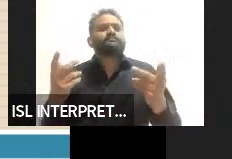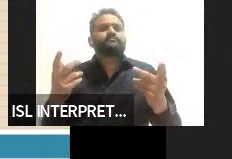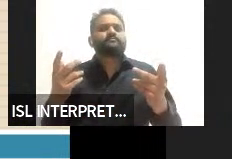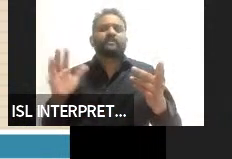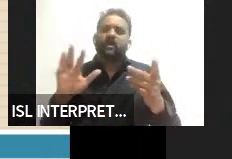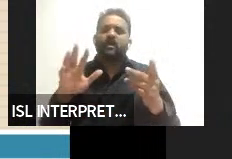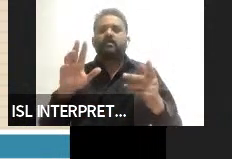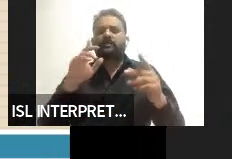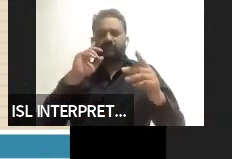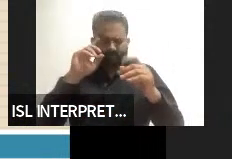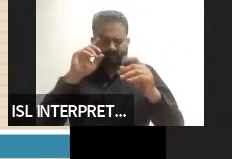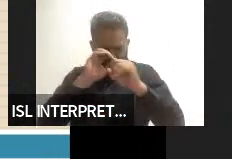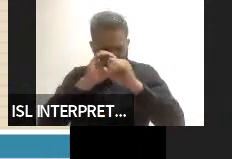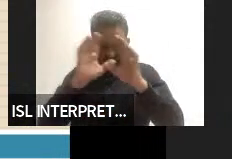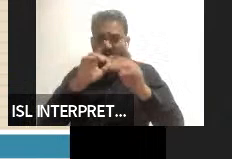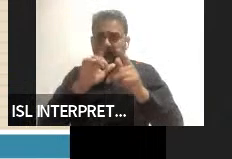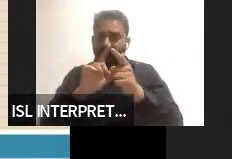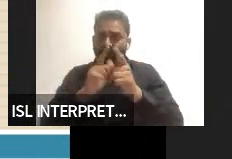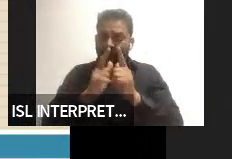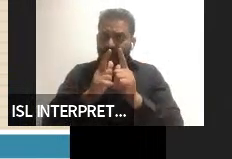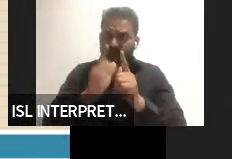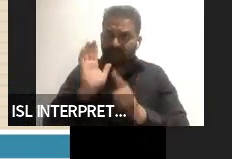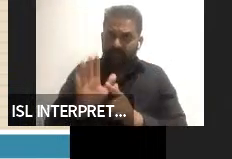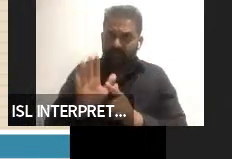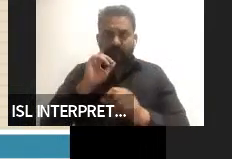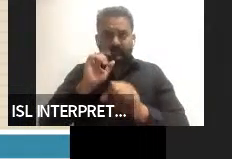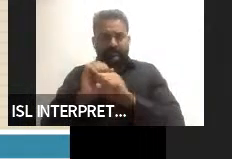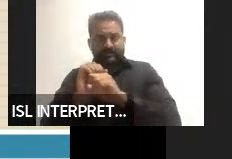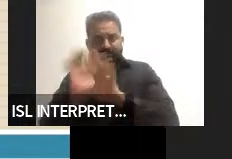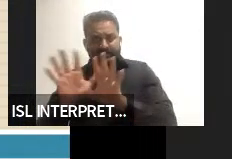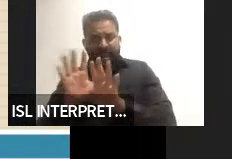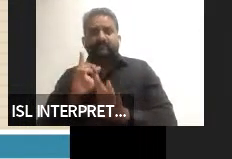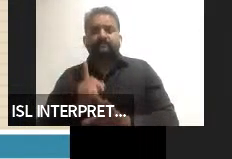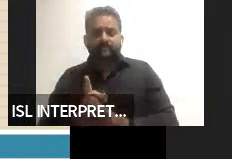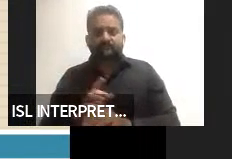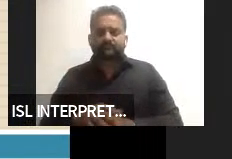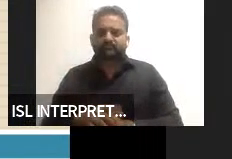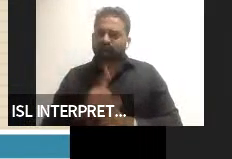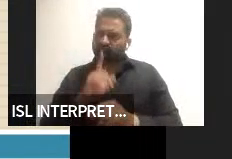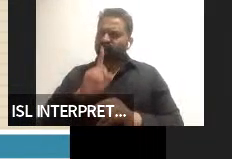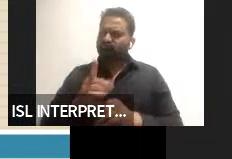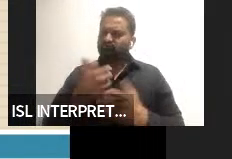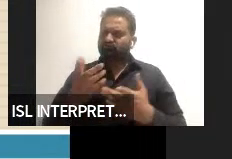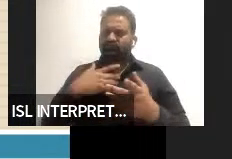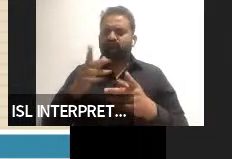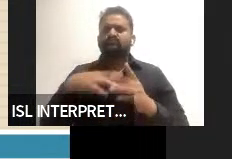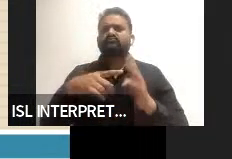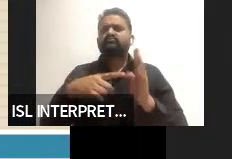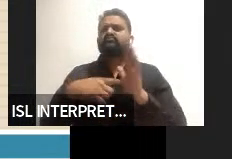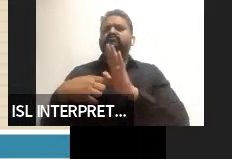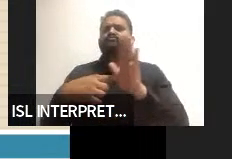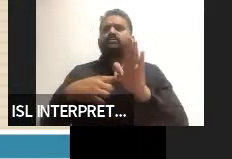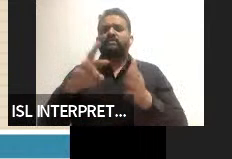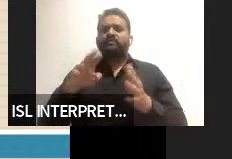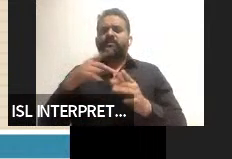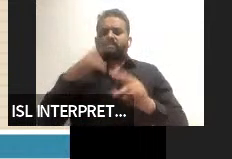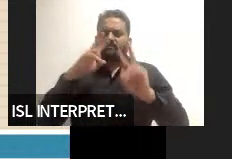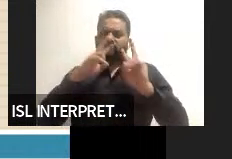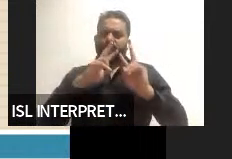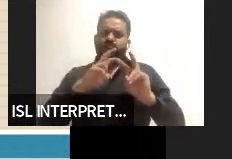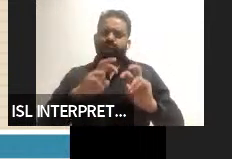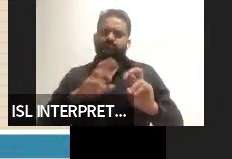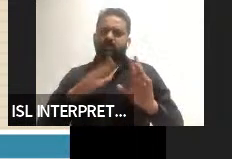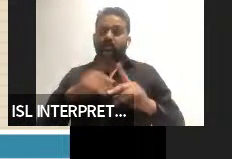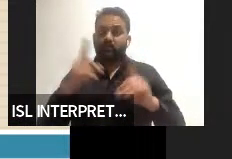structure, logic, and clarity. Obviously, it should demonstrate ability to analyze complex